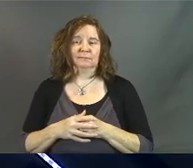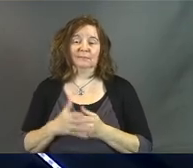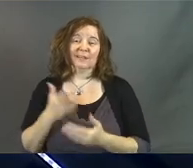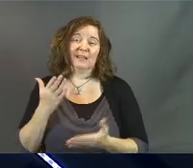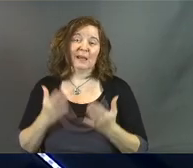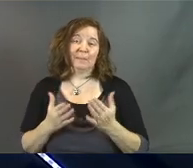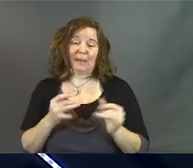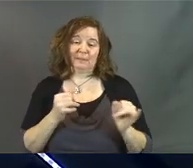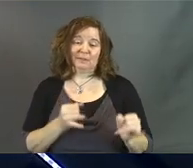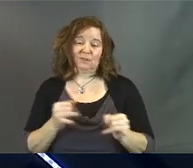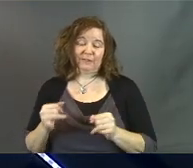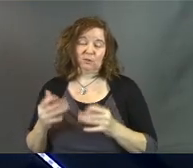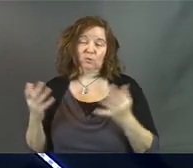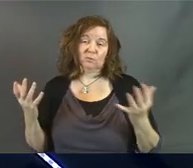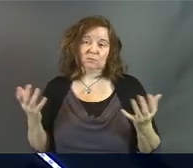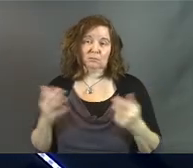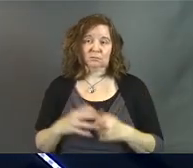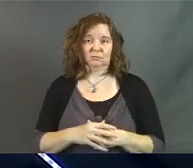Maybe it's individual.